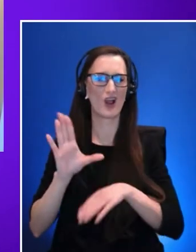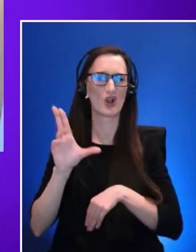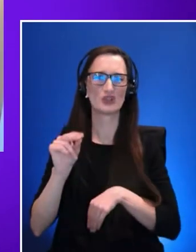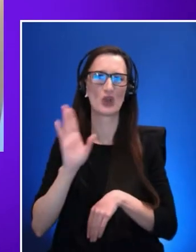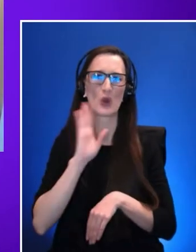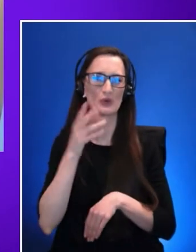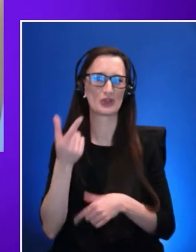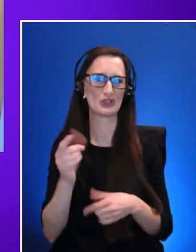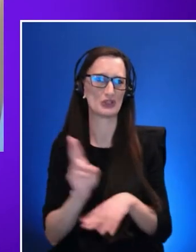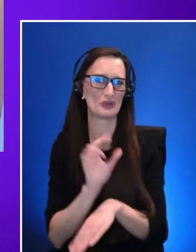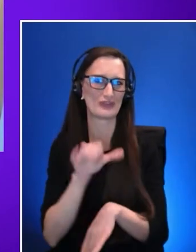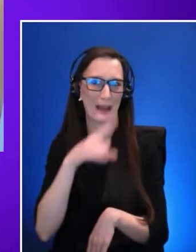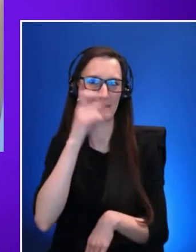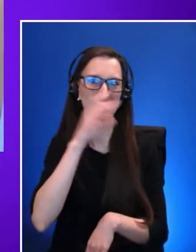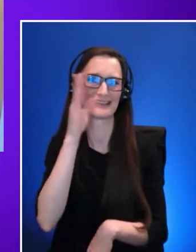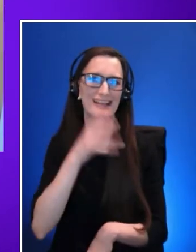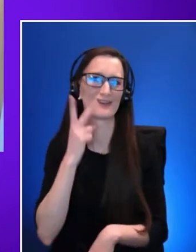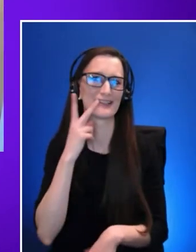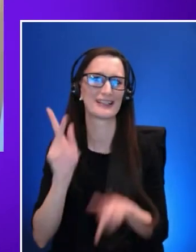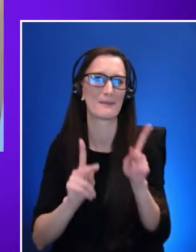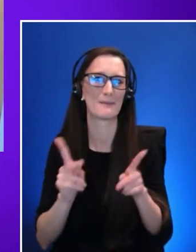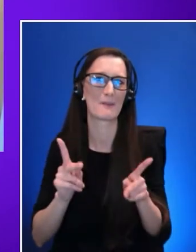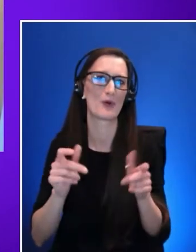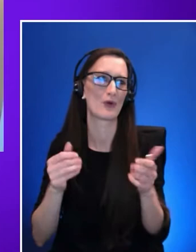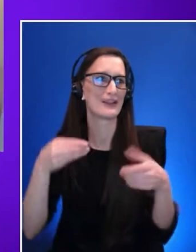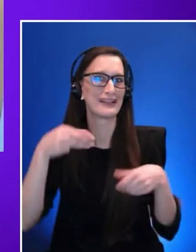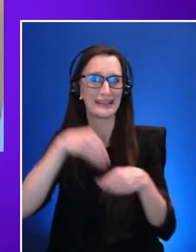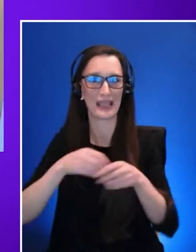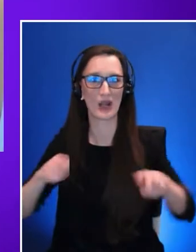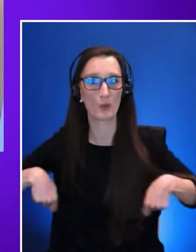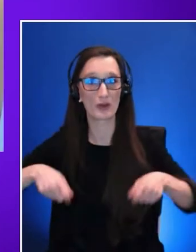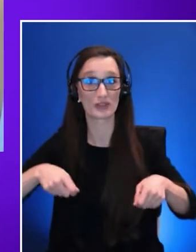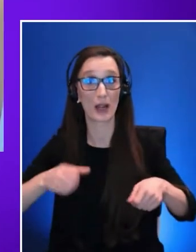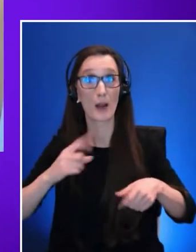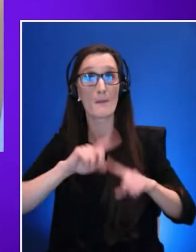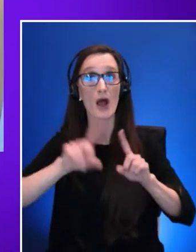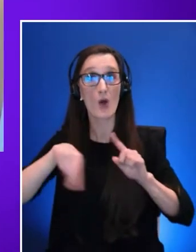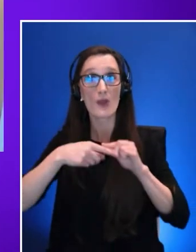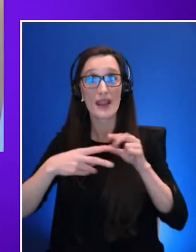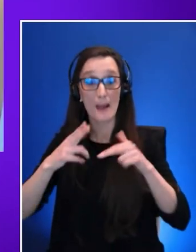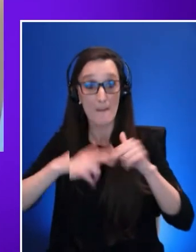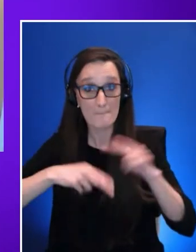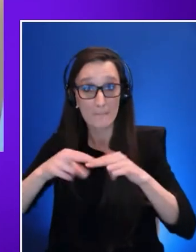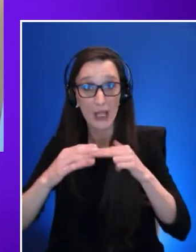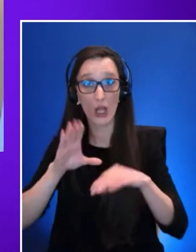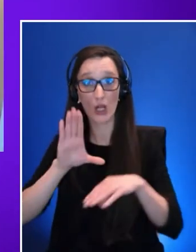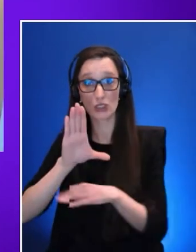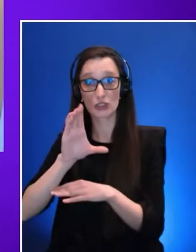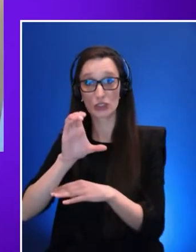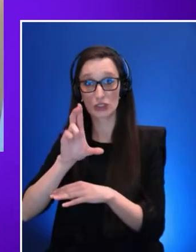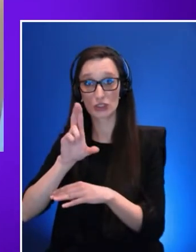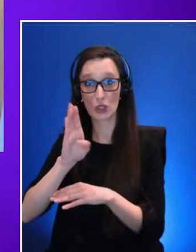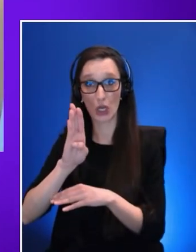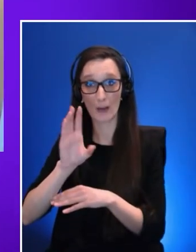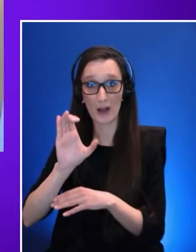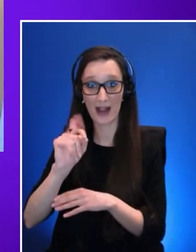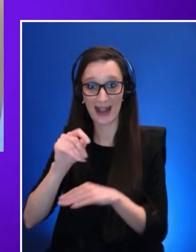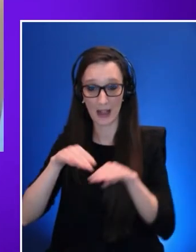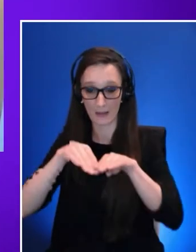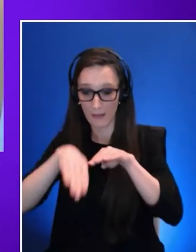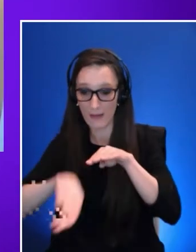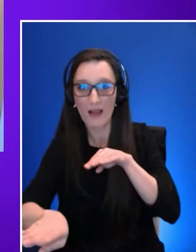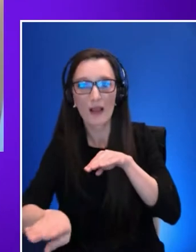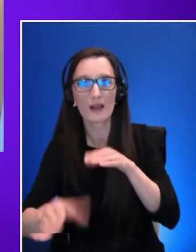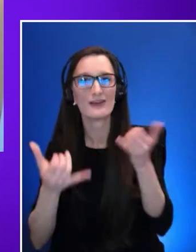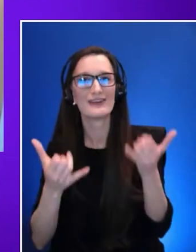not out because the curb cuts weren't there. So when they put the curb cuts in, now who uses them? We see, you know, parents walking